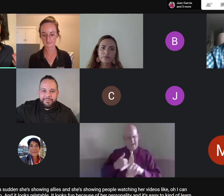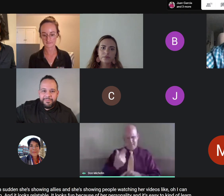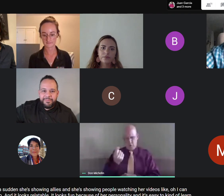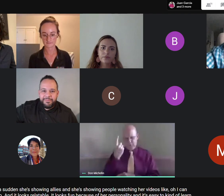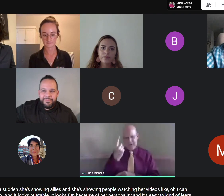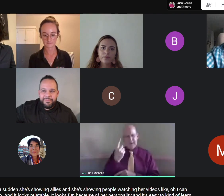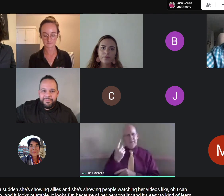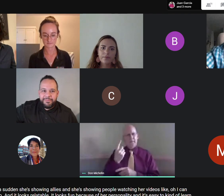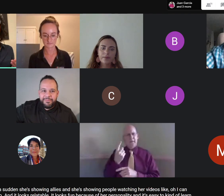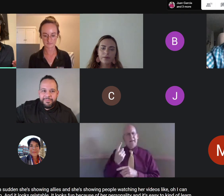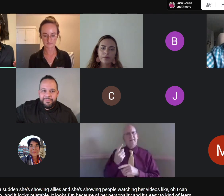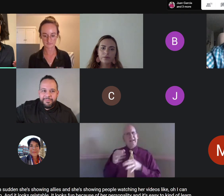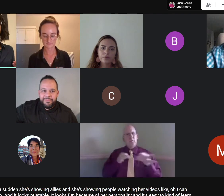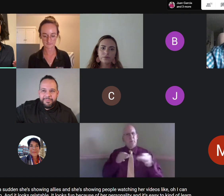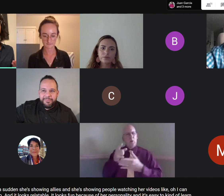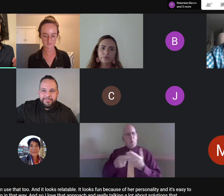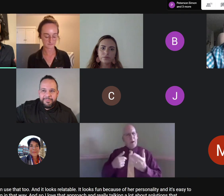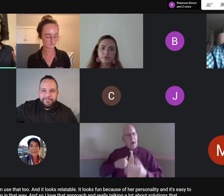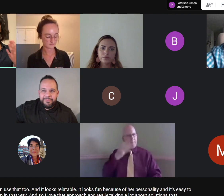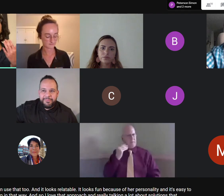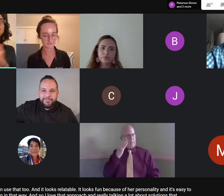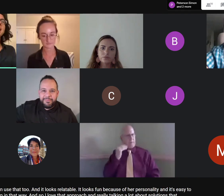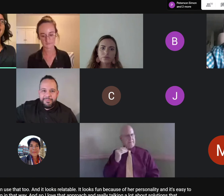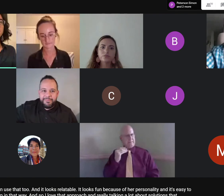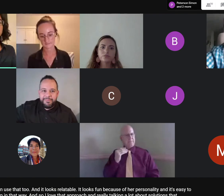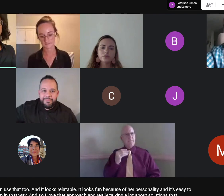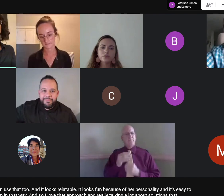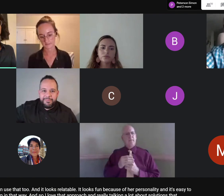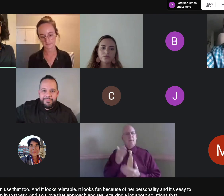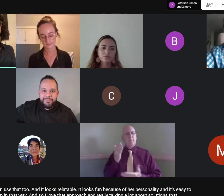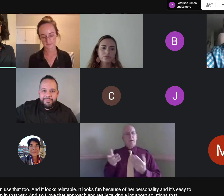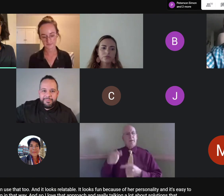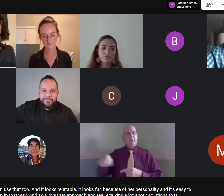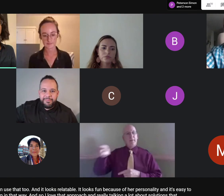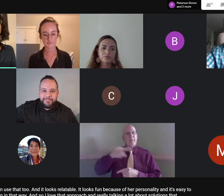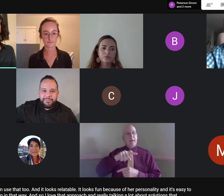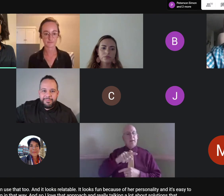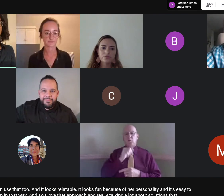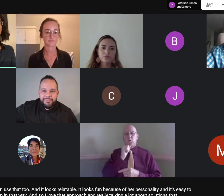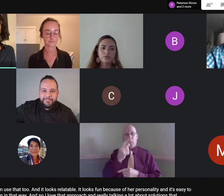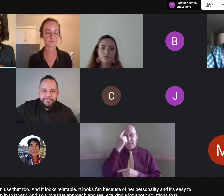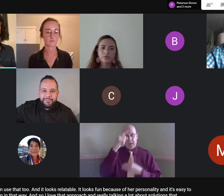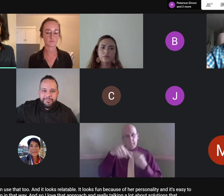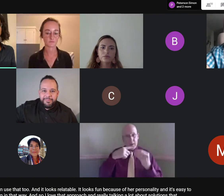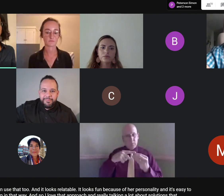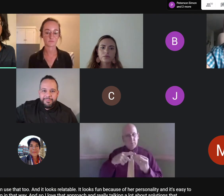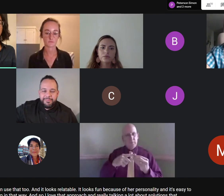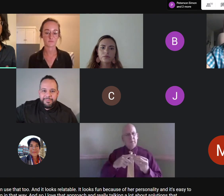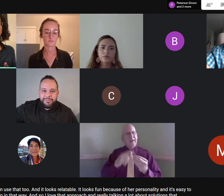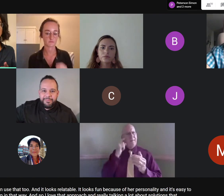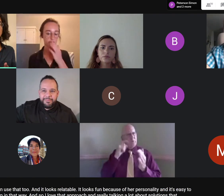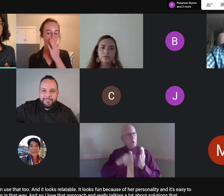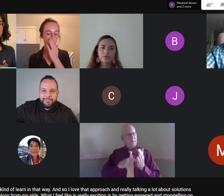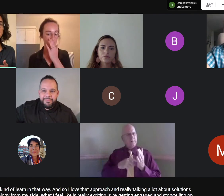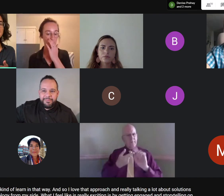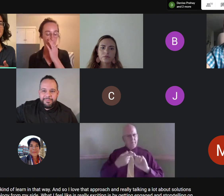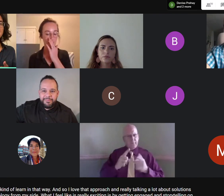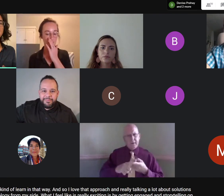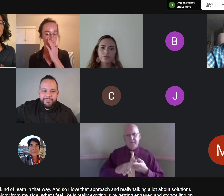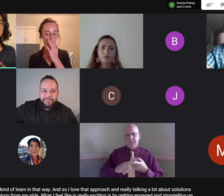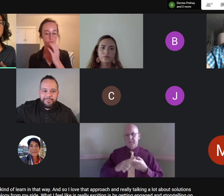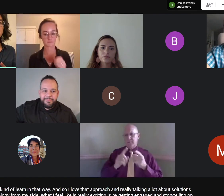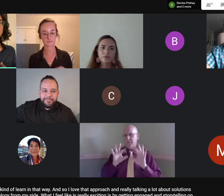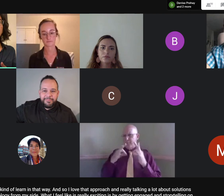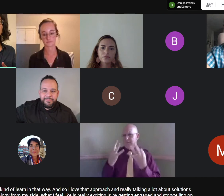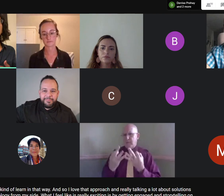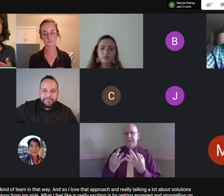head and situations that are challenging for me that they may not think twice about. And I have noticed that friends, colleagues, family,